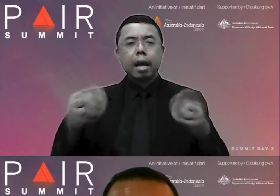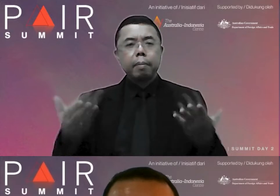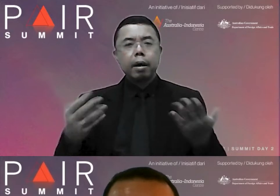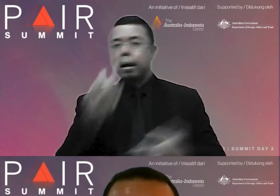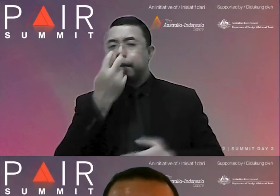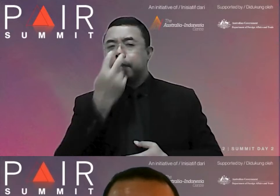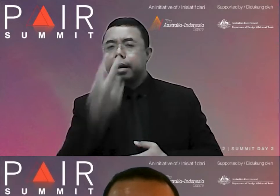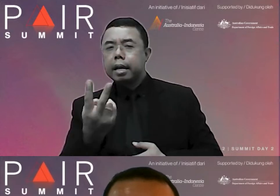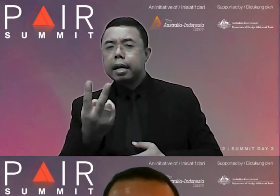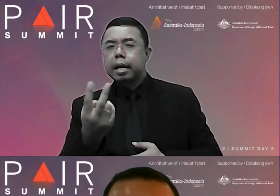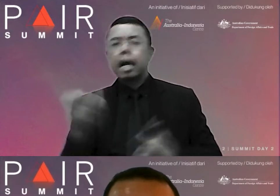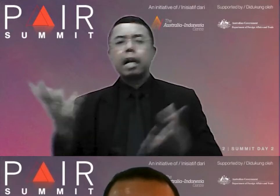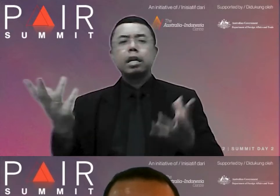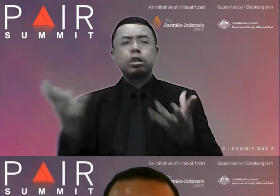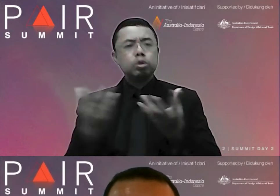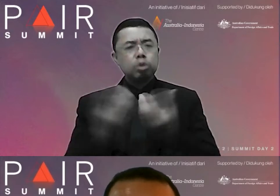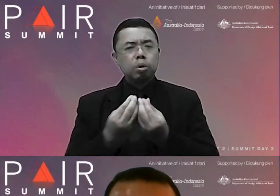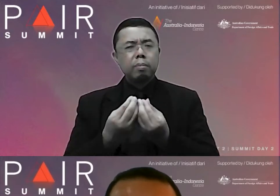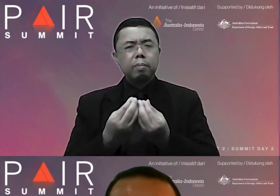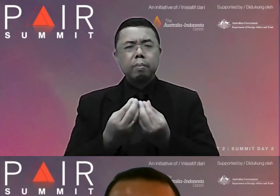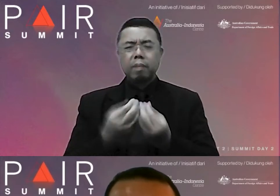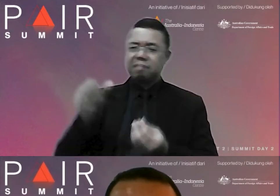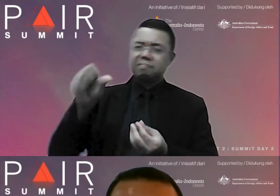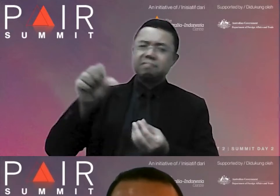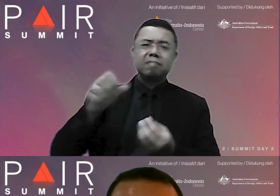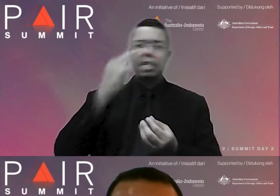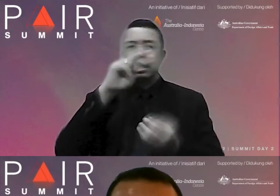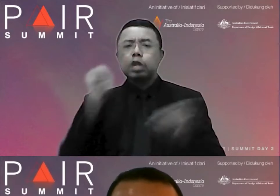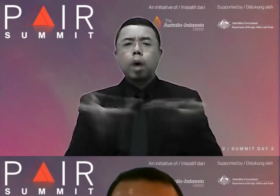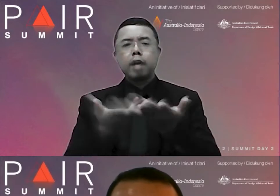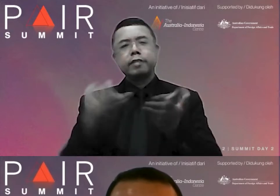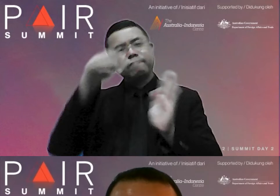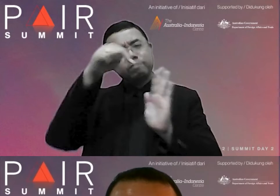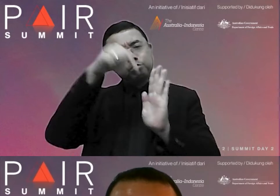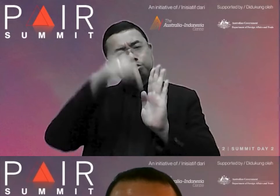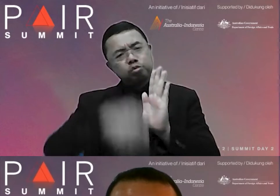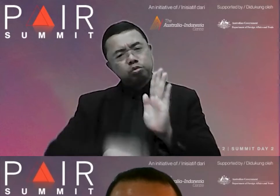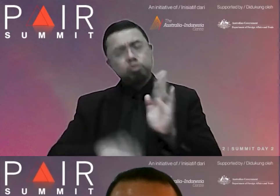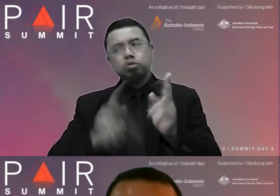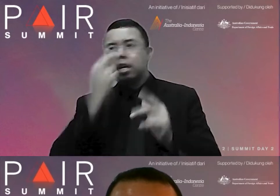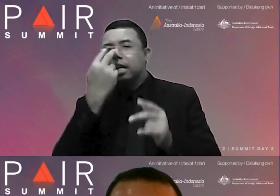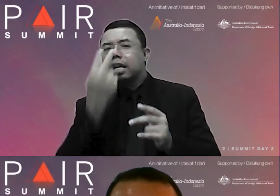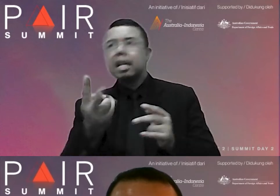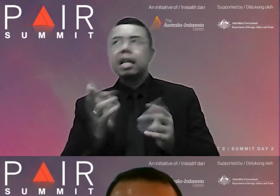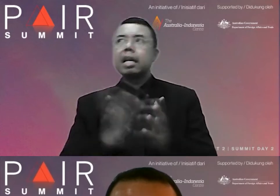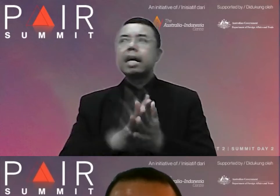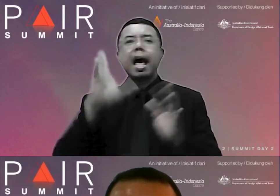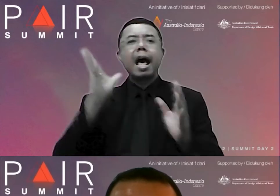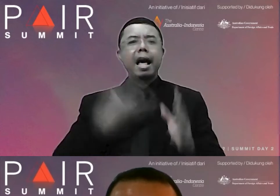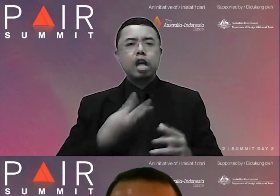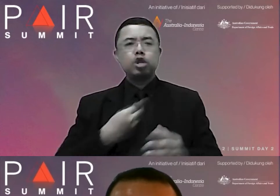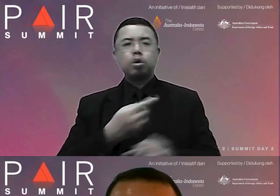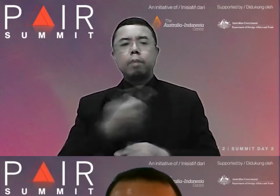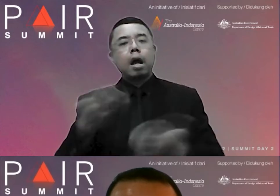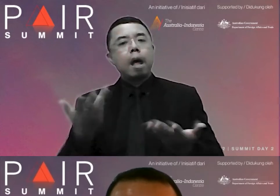perceived risk to a person themselves, and also whether they think they can actually take control of their